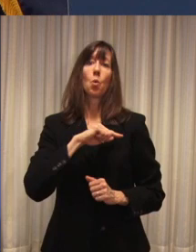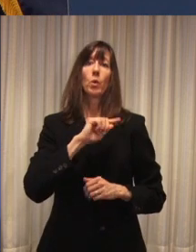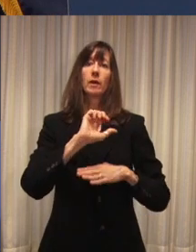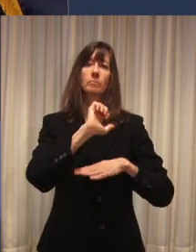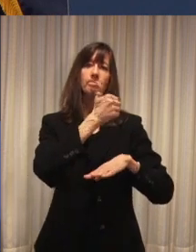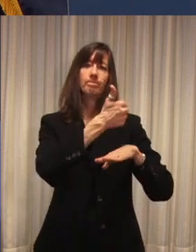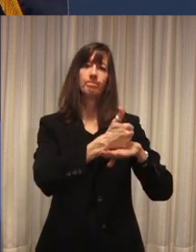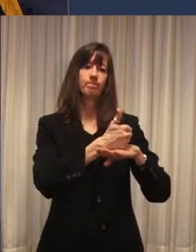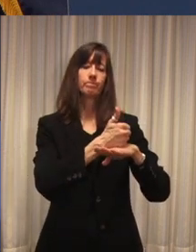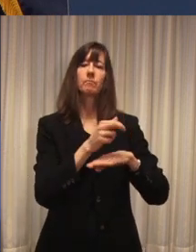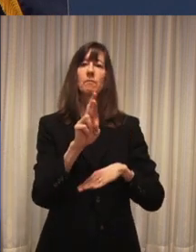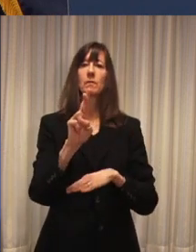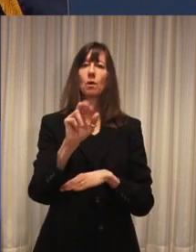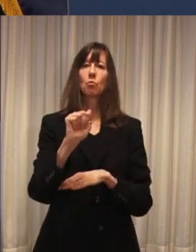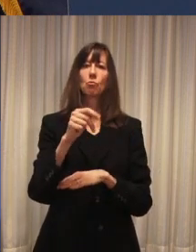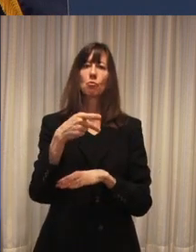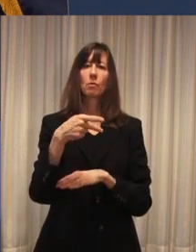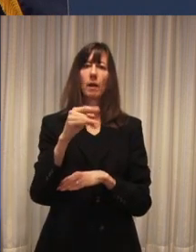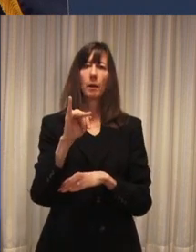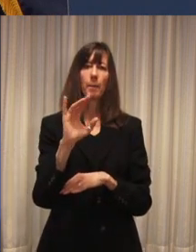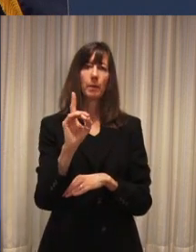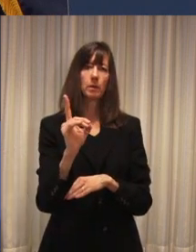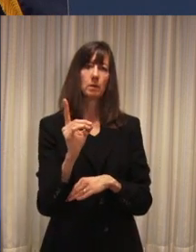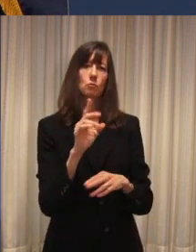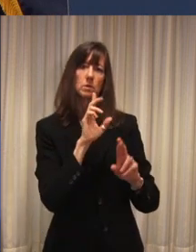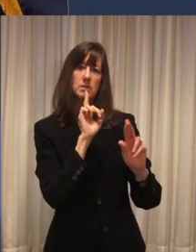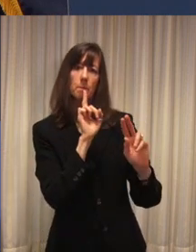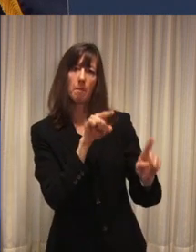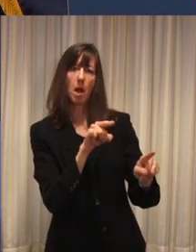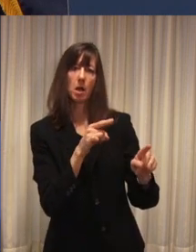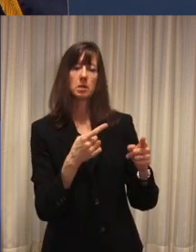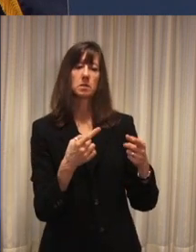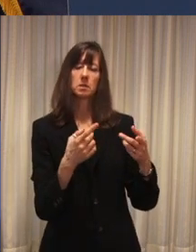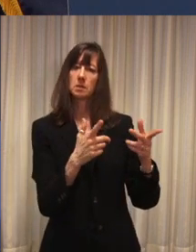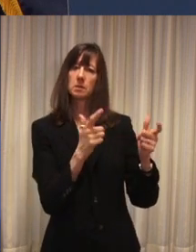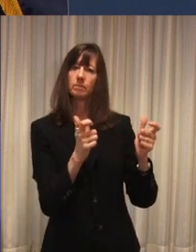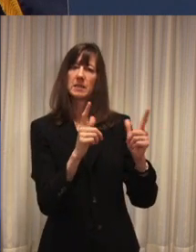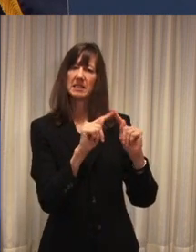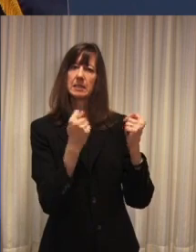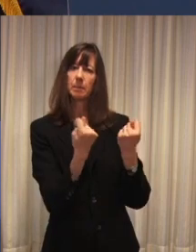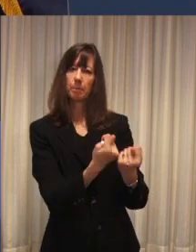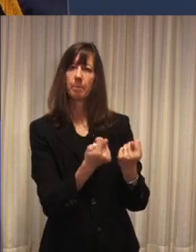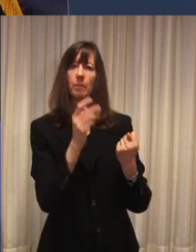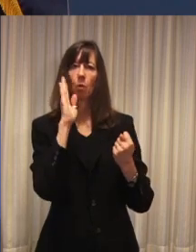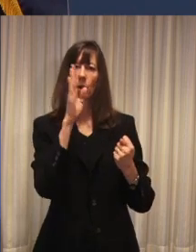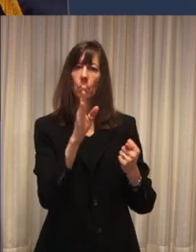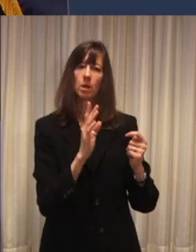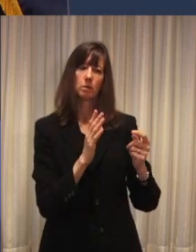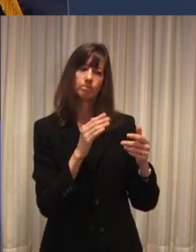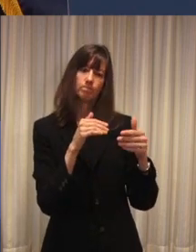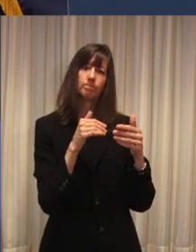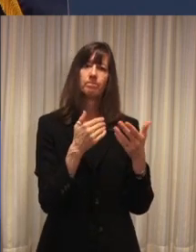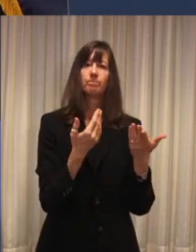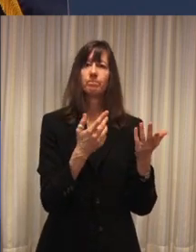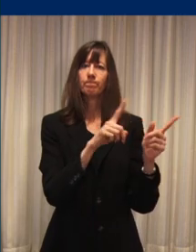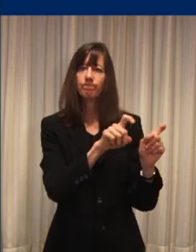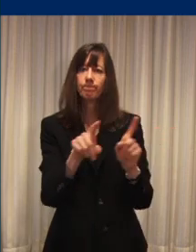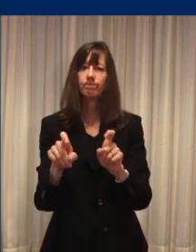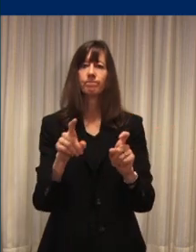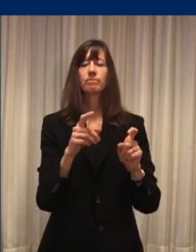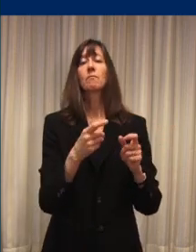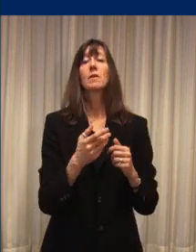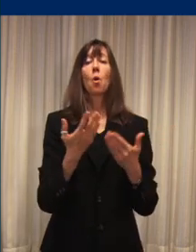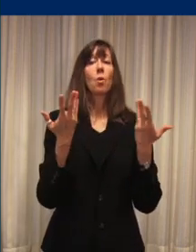to go in and support all 13 of our senior facilities. We have now completed testing